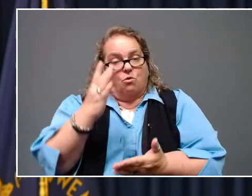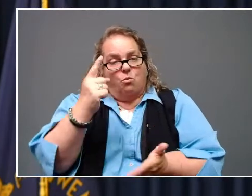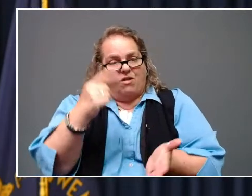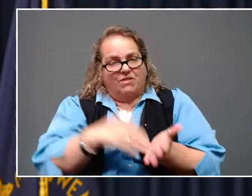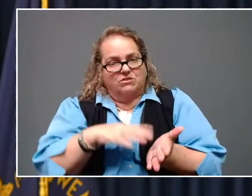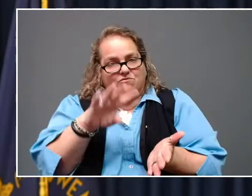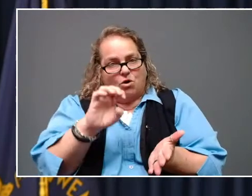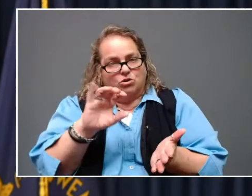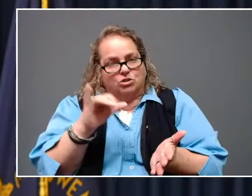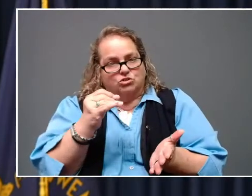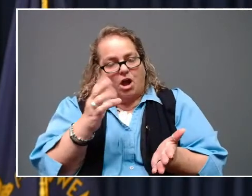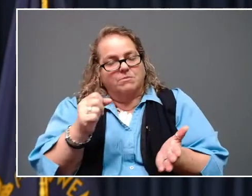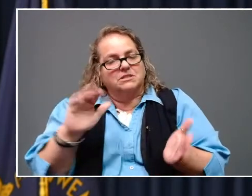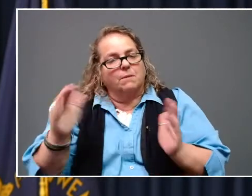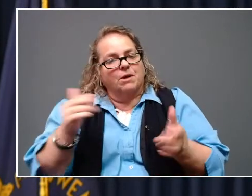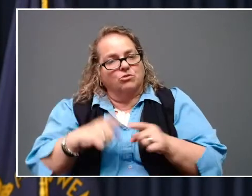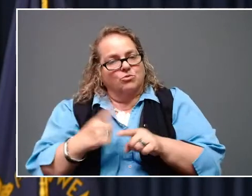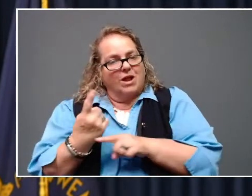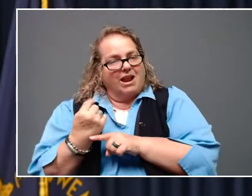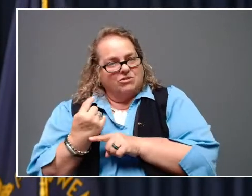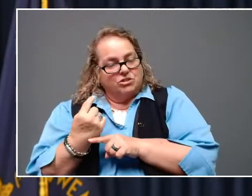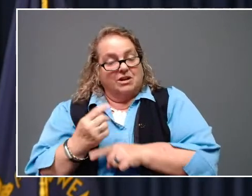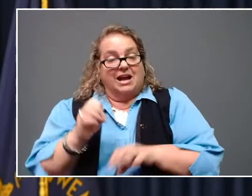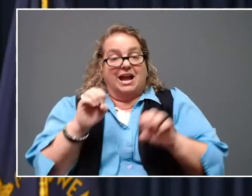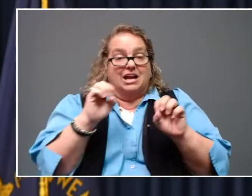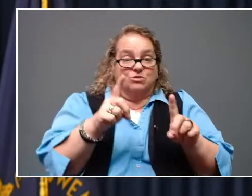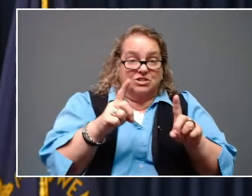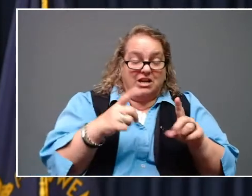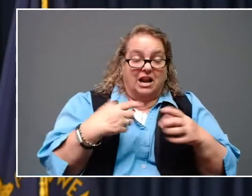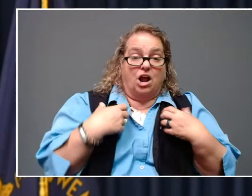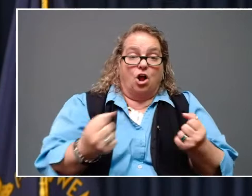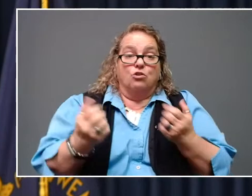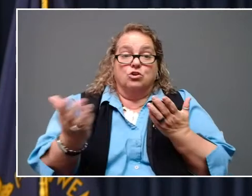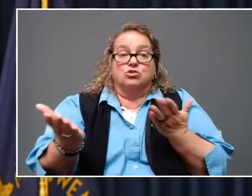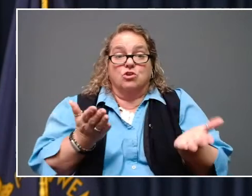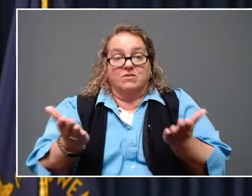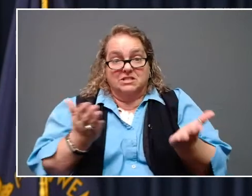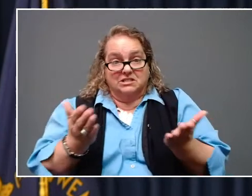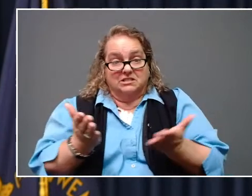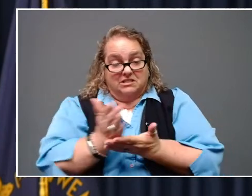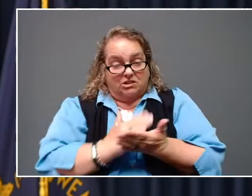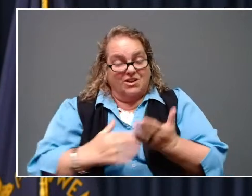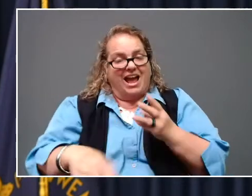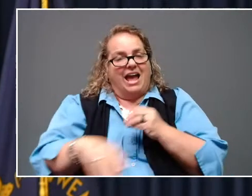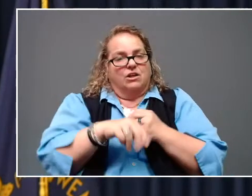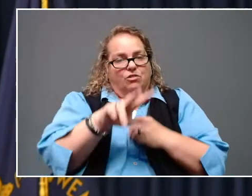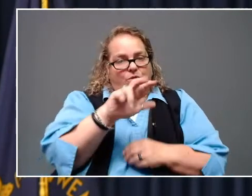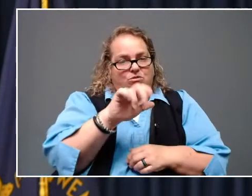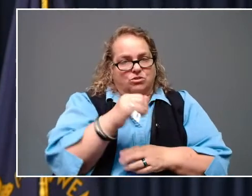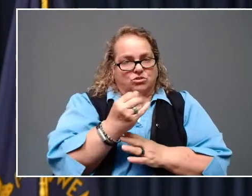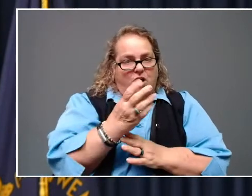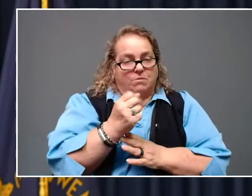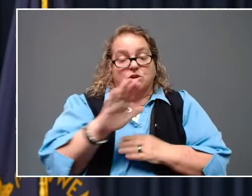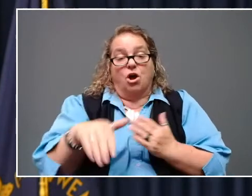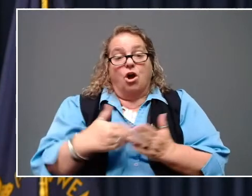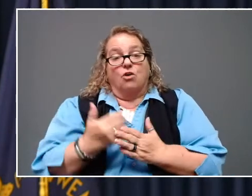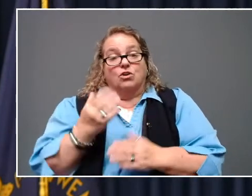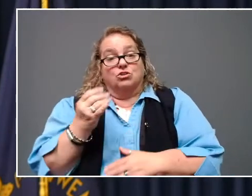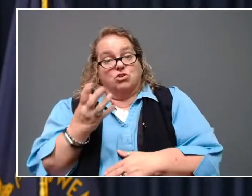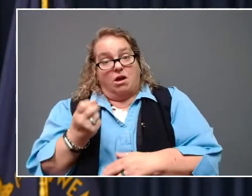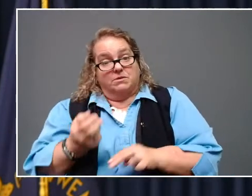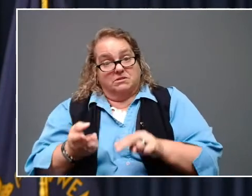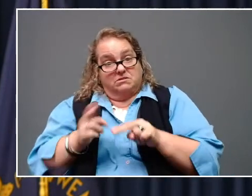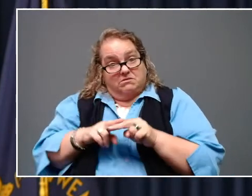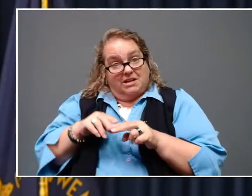last year. Educational and health services sector added 300 jobs. All the jobs gained occurred in the healthcare and